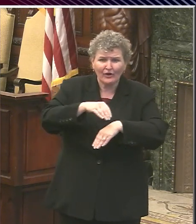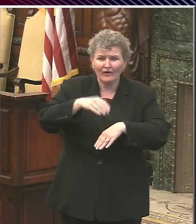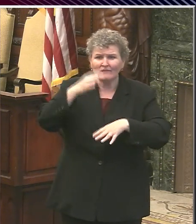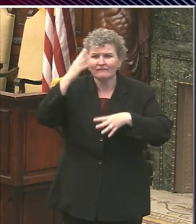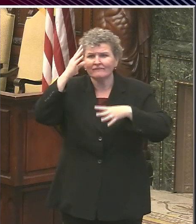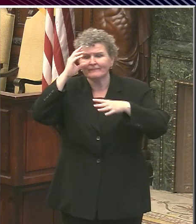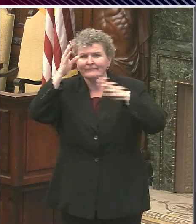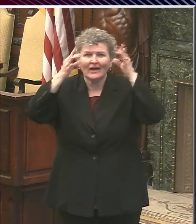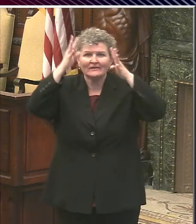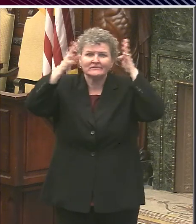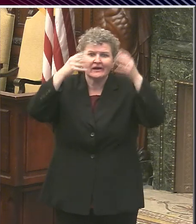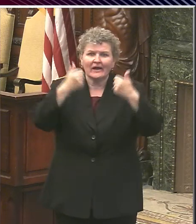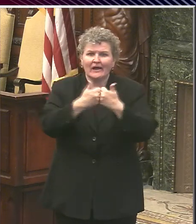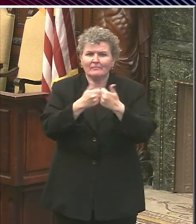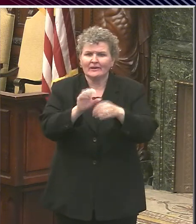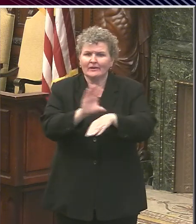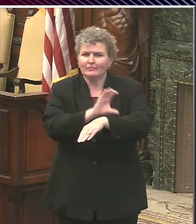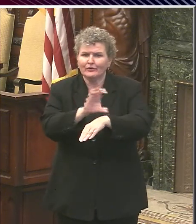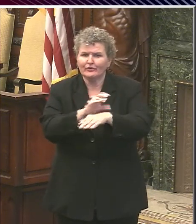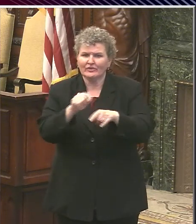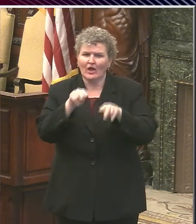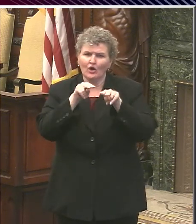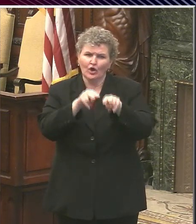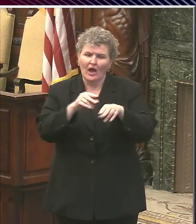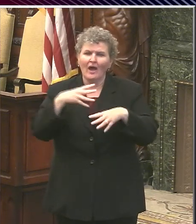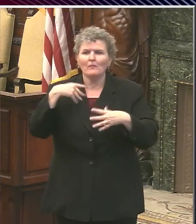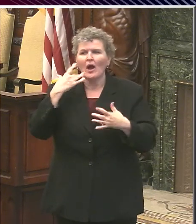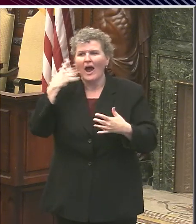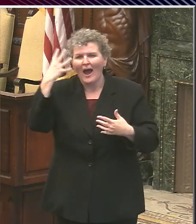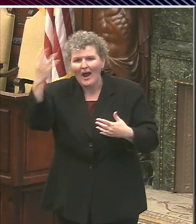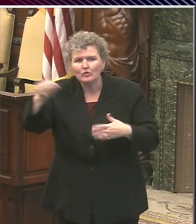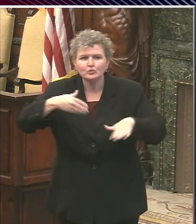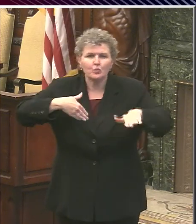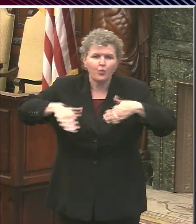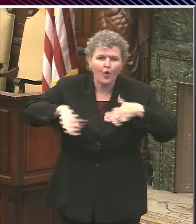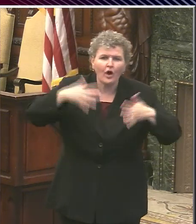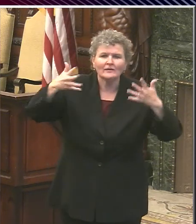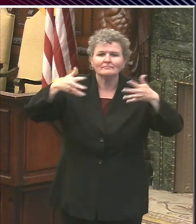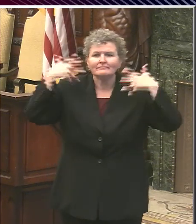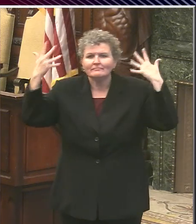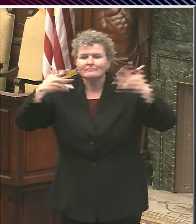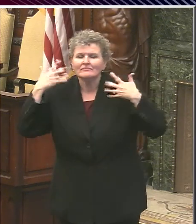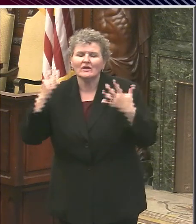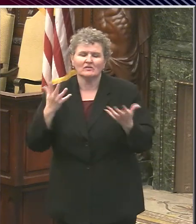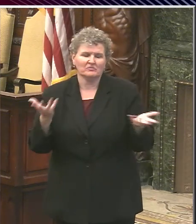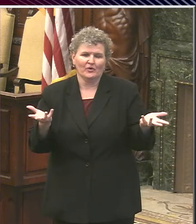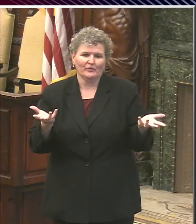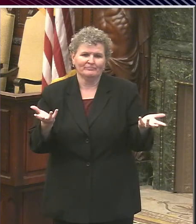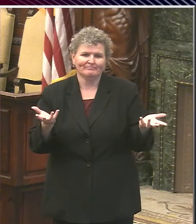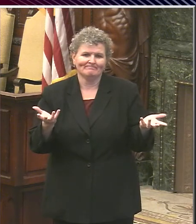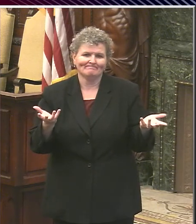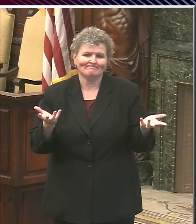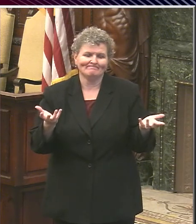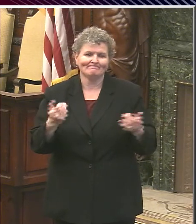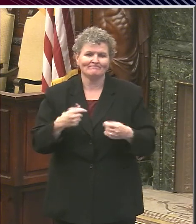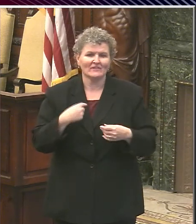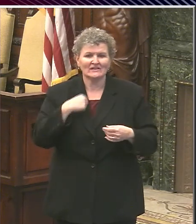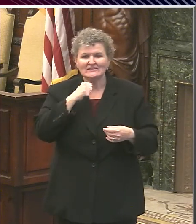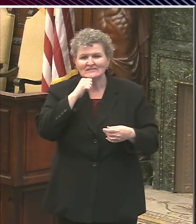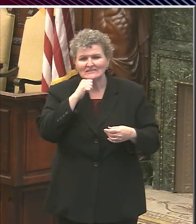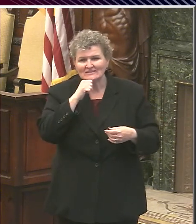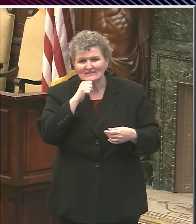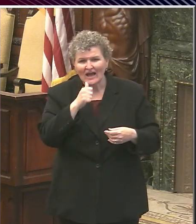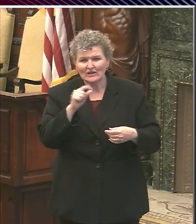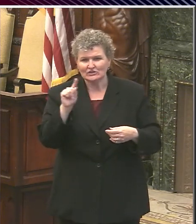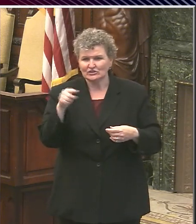We all spend a little bit too much of our time online. So it's not the physical activity that causes COVID transmission. It's getting